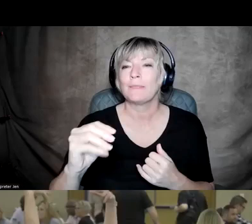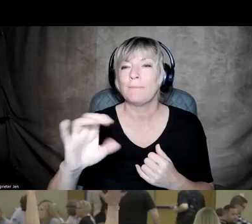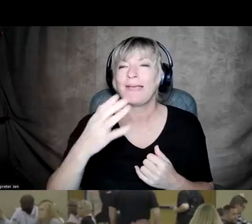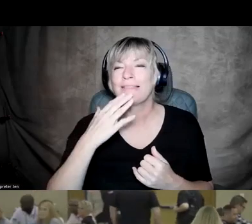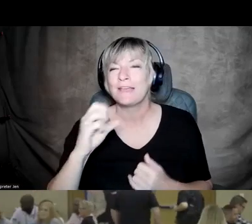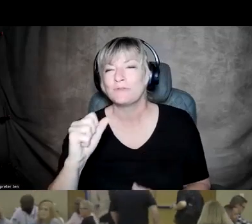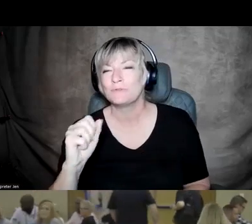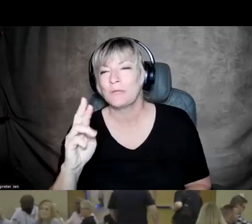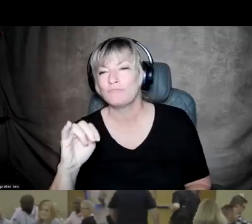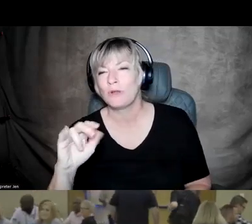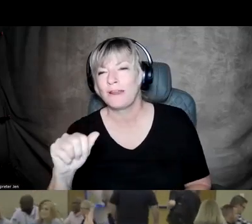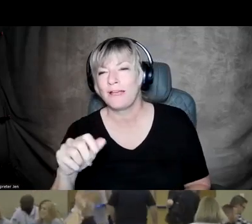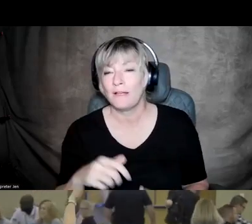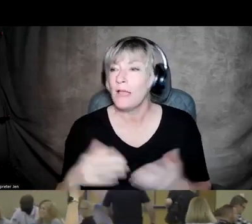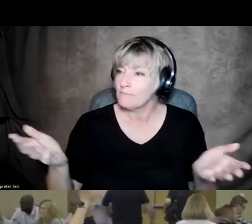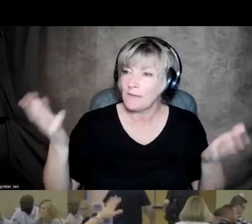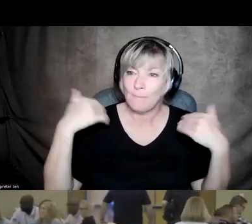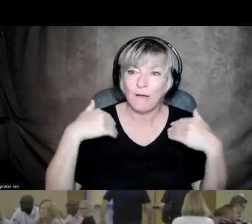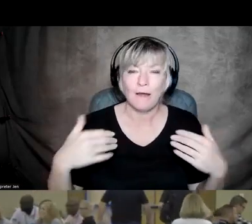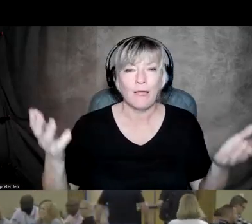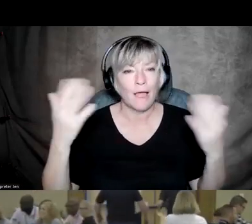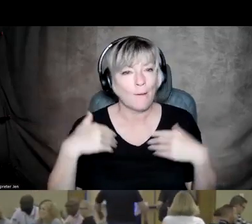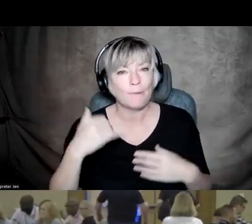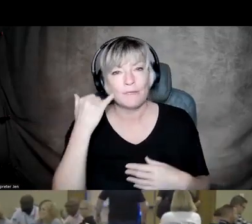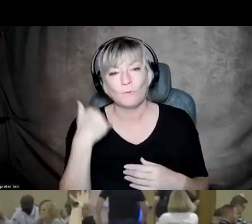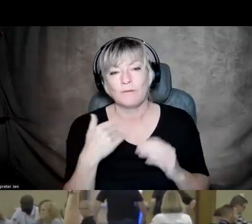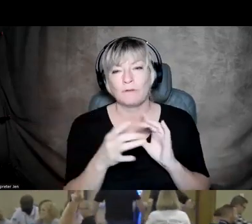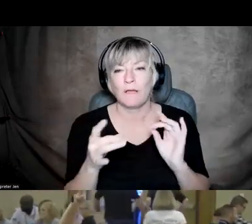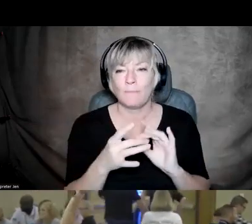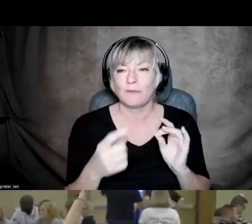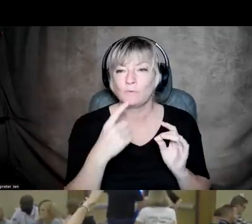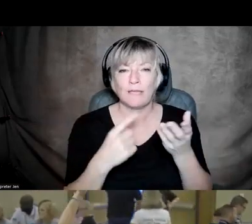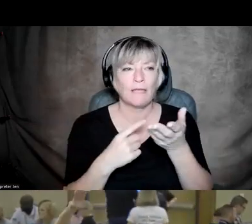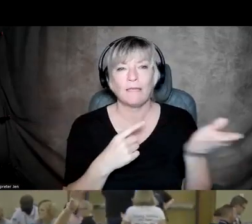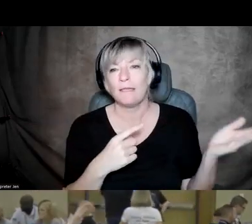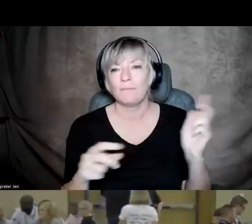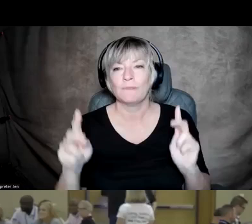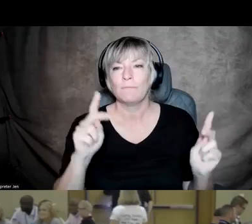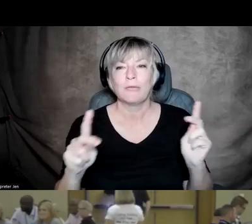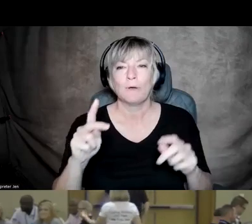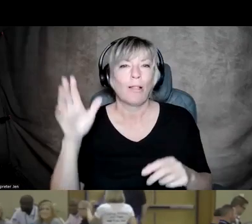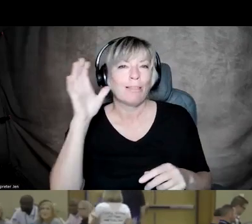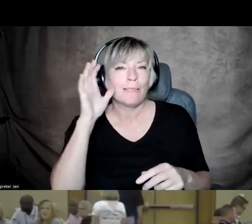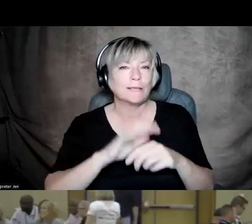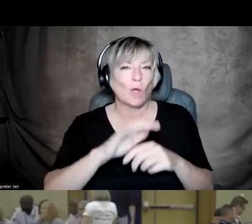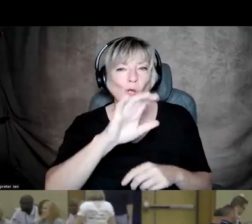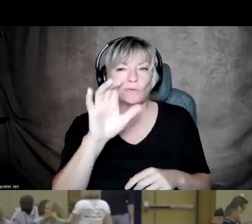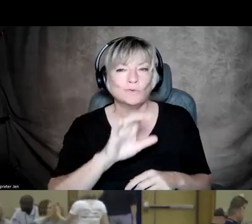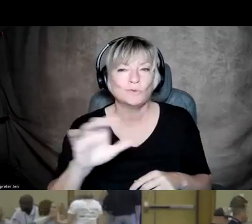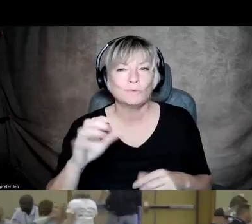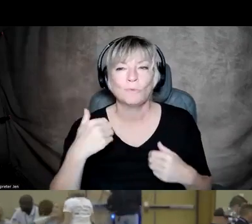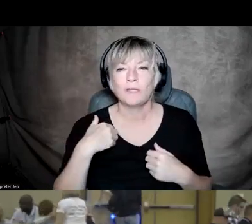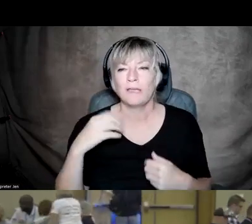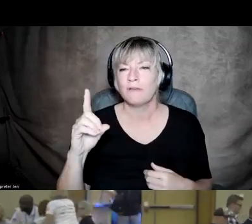Sabrina. Yeah, come on up, everybody. If you have a few words to say to the people listening on Zoom, we have